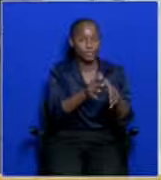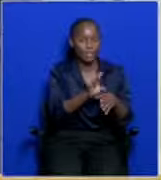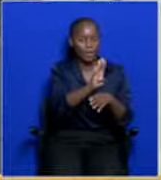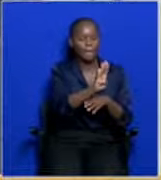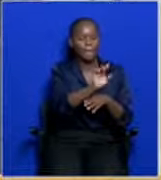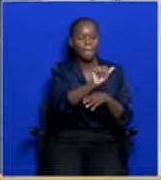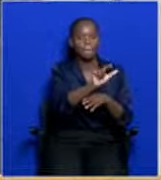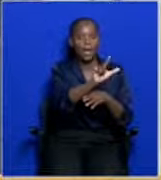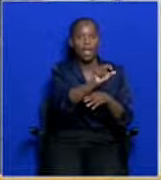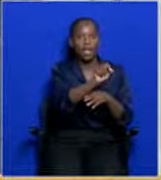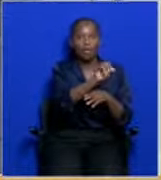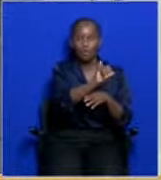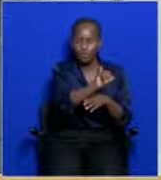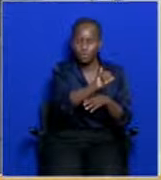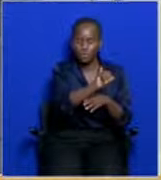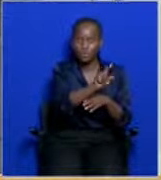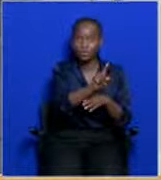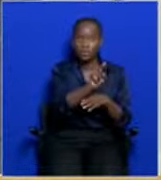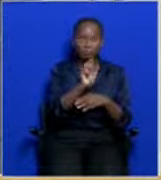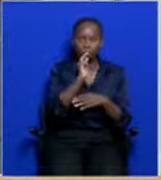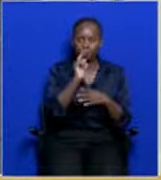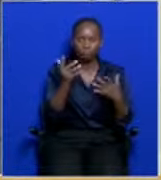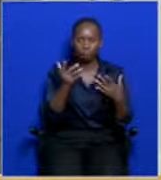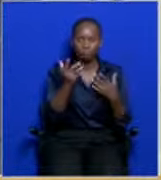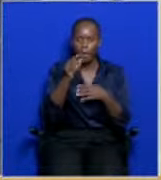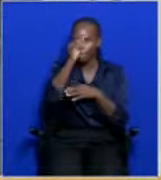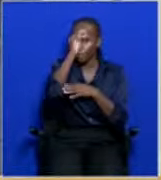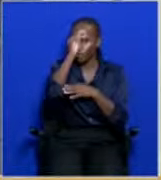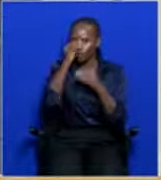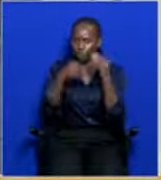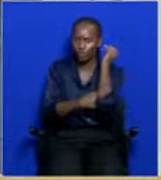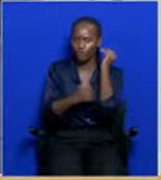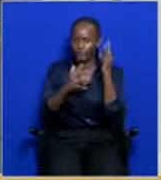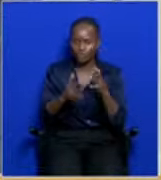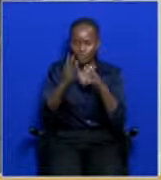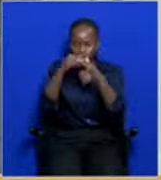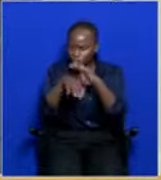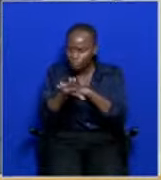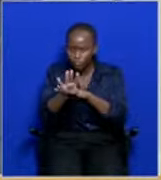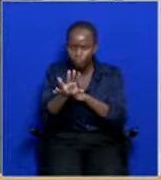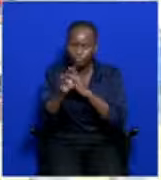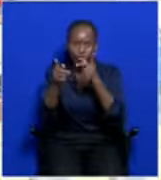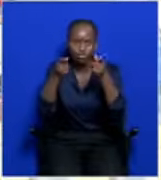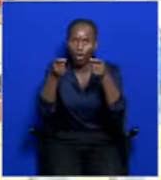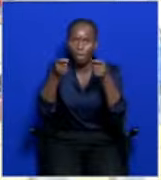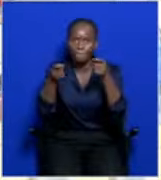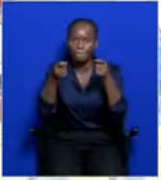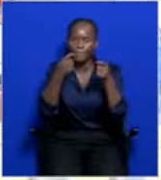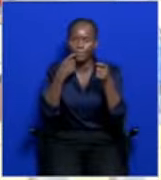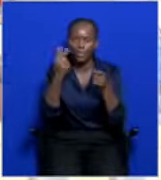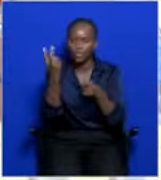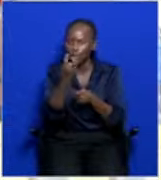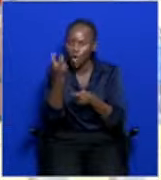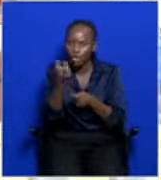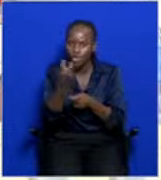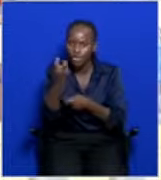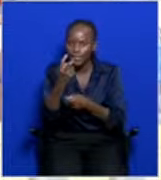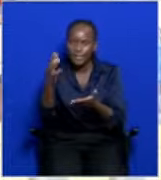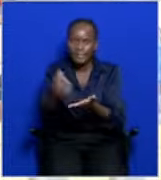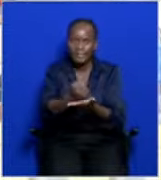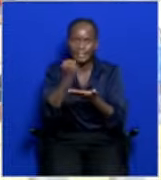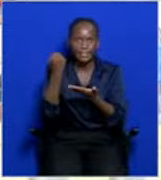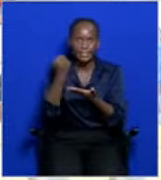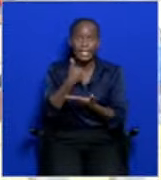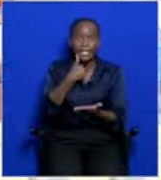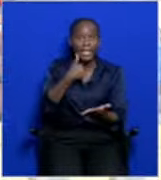they search and seize, no warrant of arrest, or no search and seizure warrant, in circumstances where there was no reason